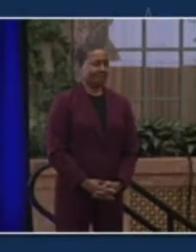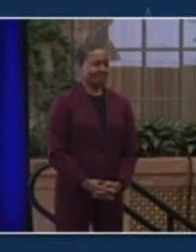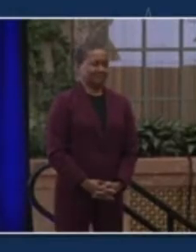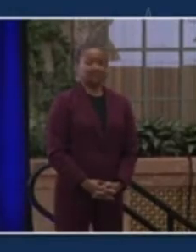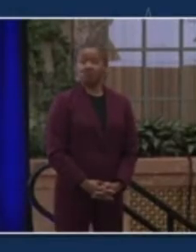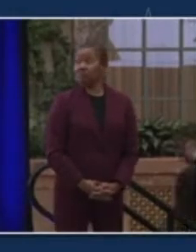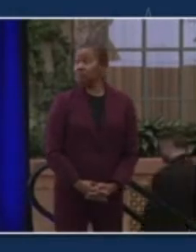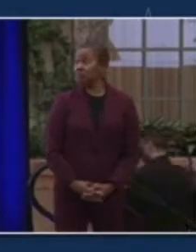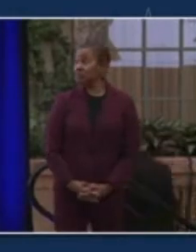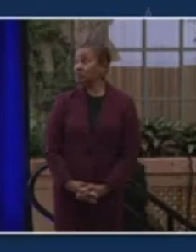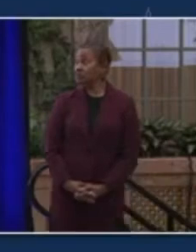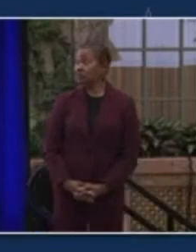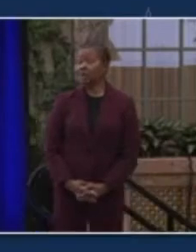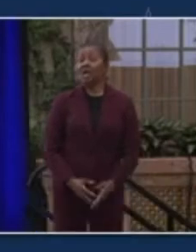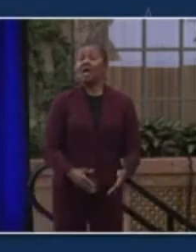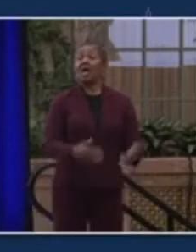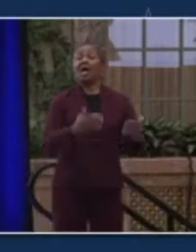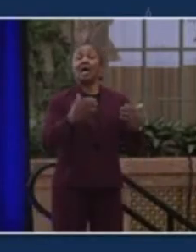Governor J.B. Pritzker.